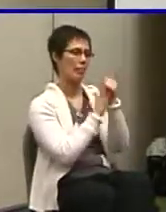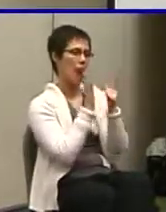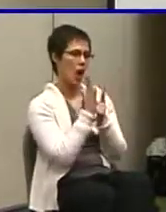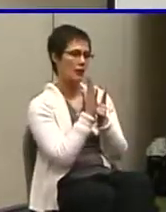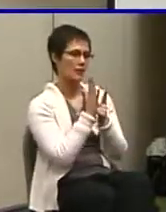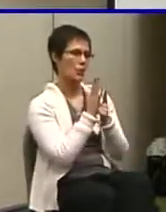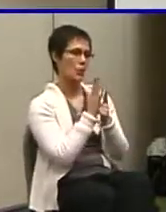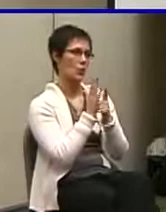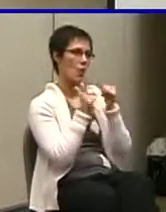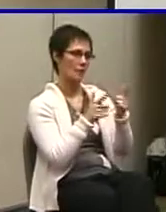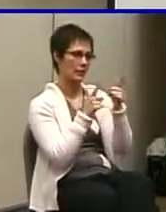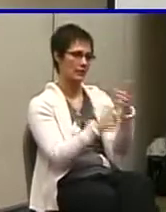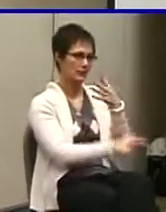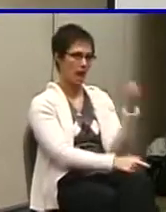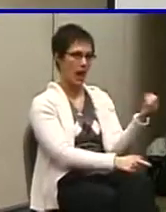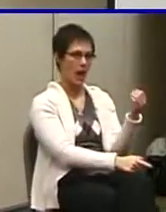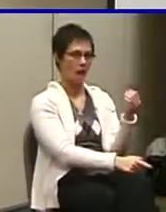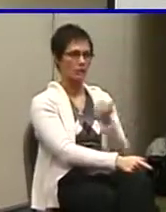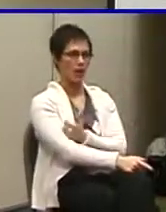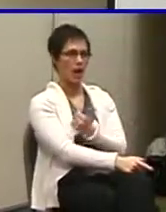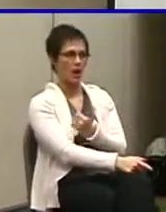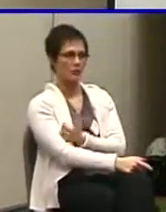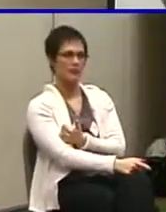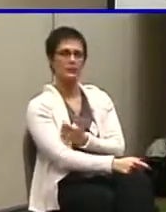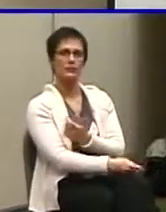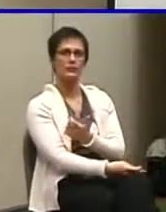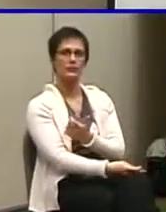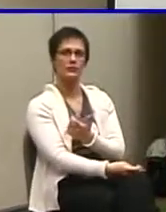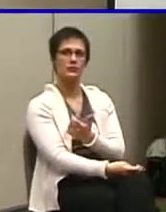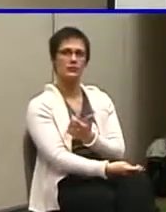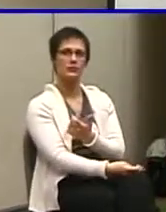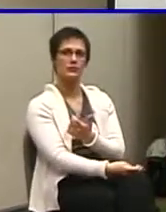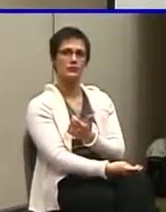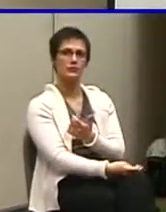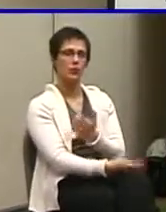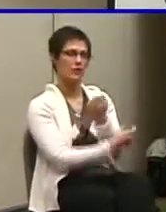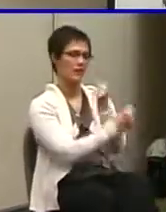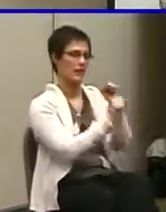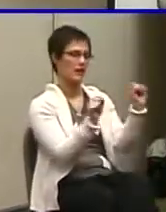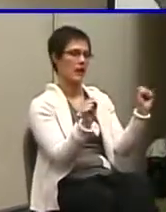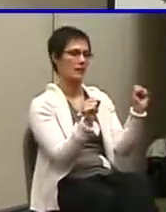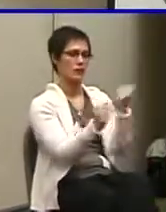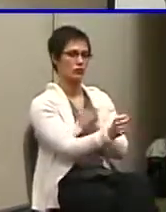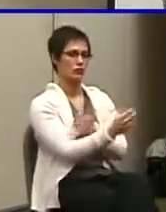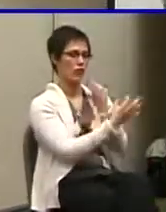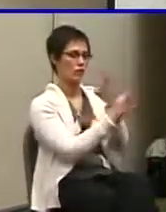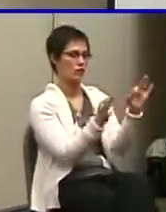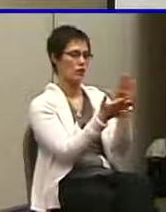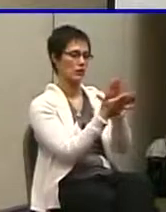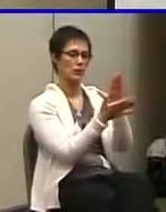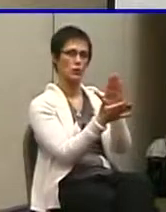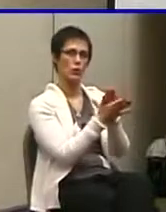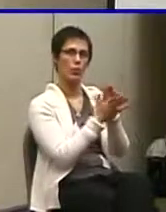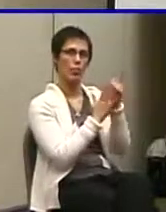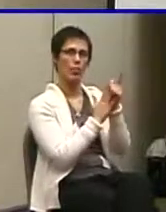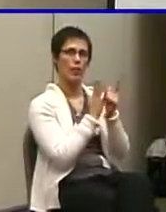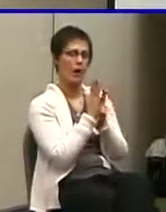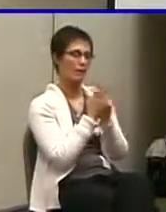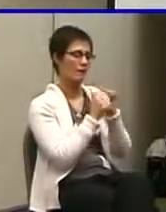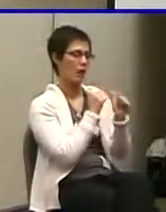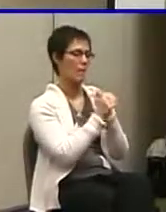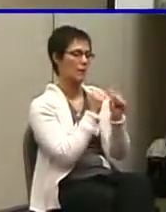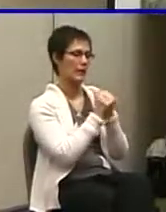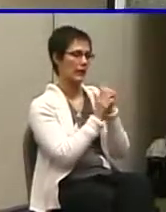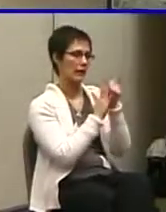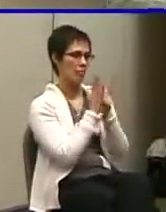got IDEA 1997, but you've also got the Safe and Drug-Free Schools Act. So you've got competing laws that are trying to